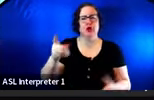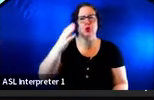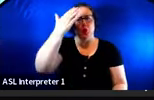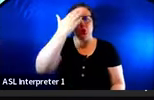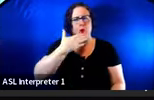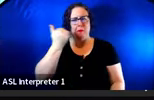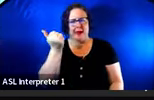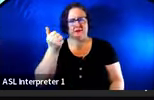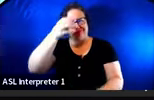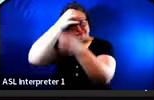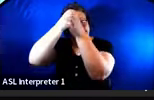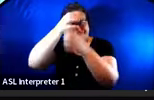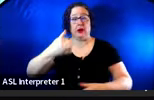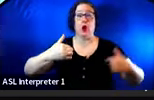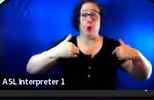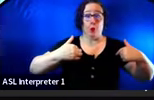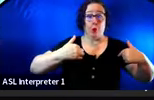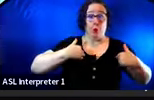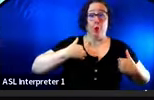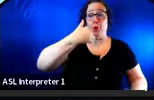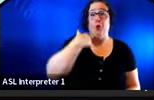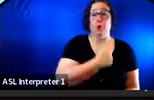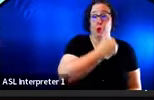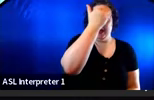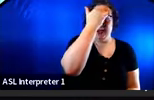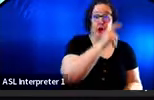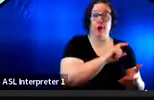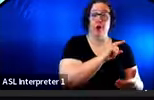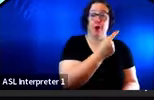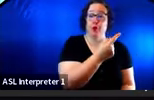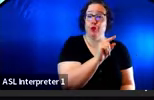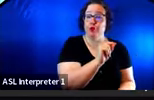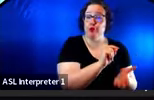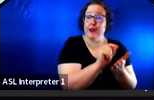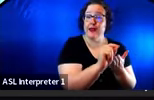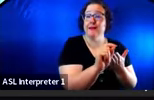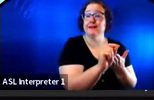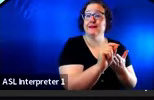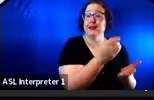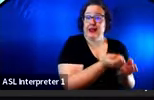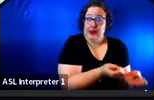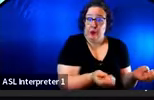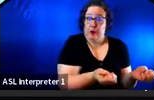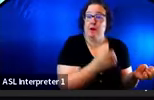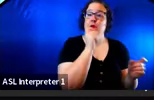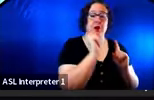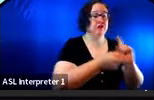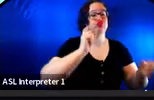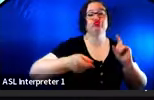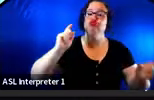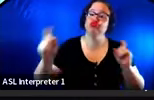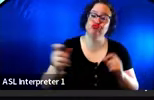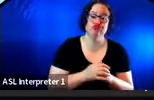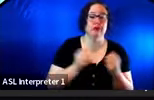we have the ability to source equipment. We can outright grant equipment because we're a charity. We don't often have that restriction, much like a lot of the